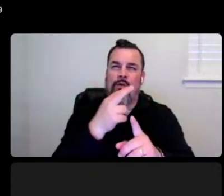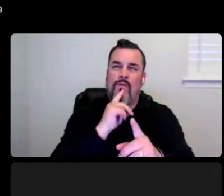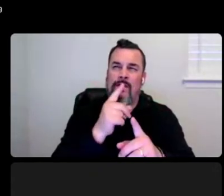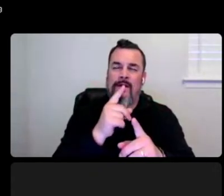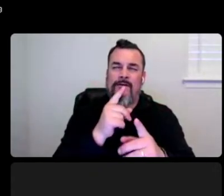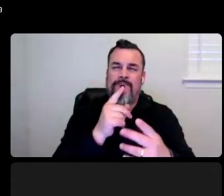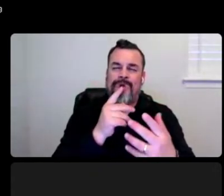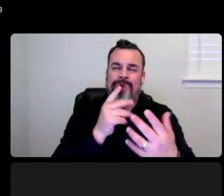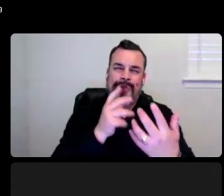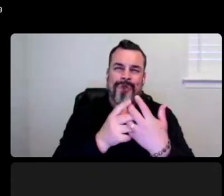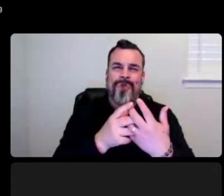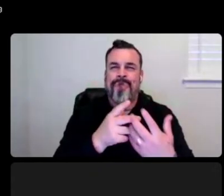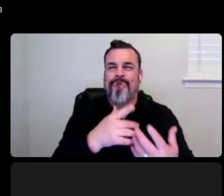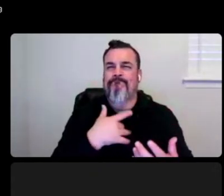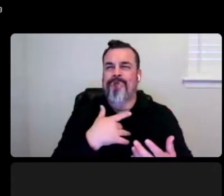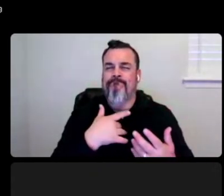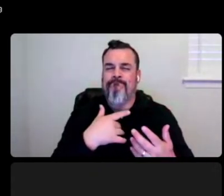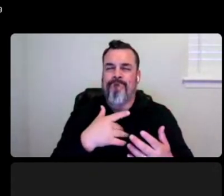that.